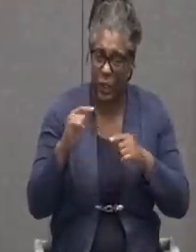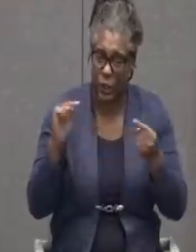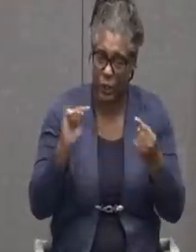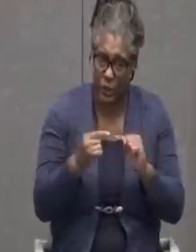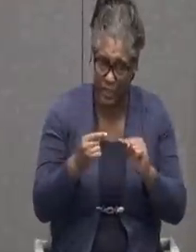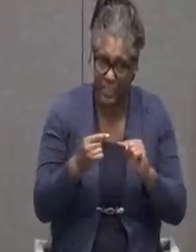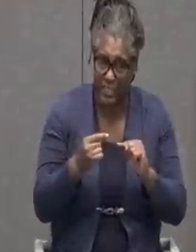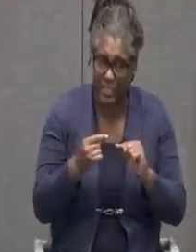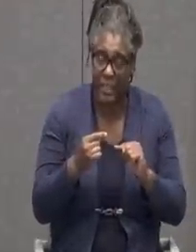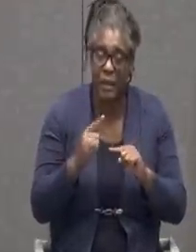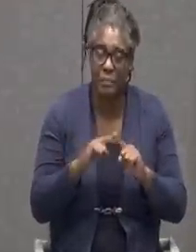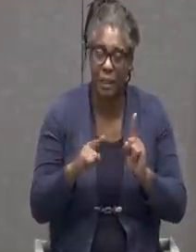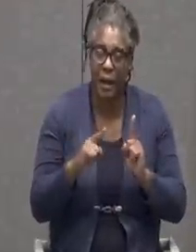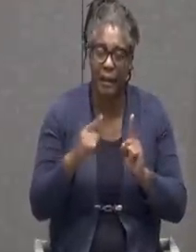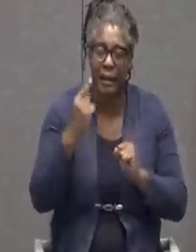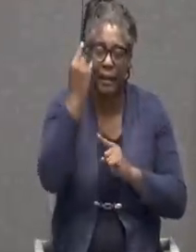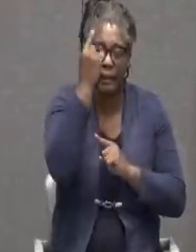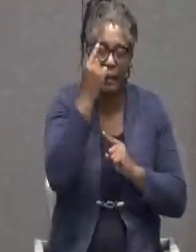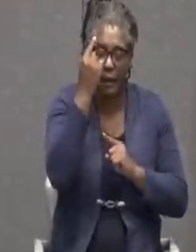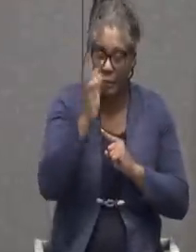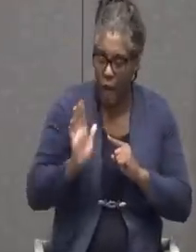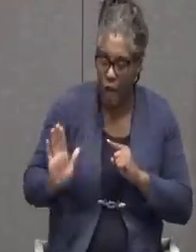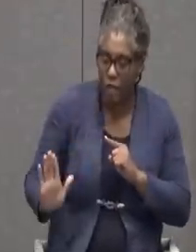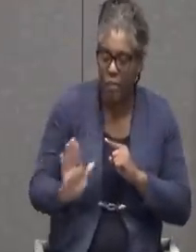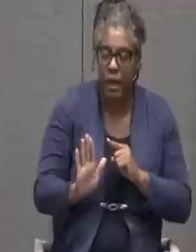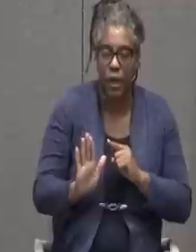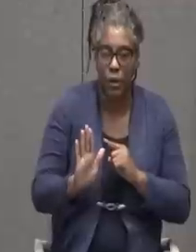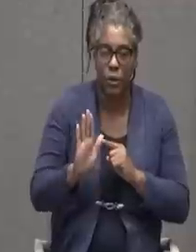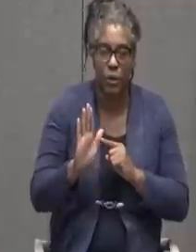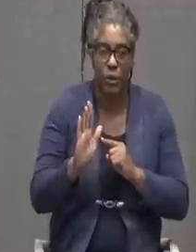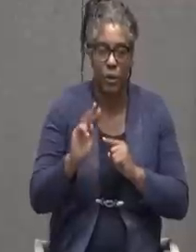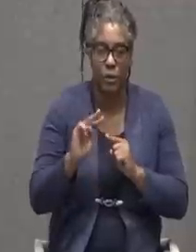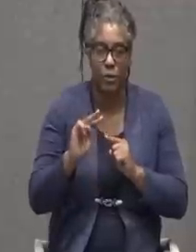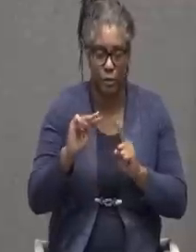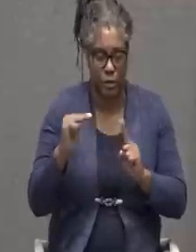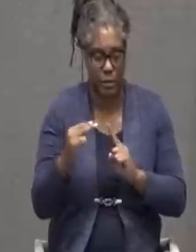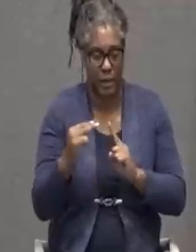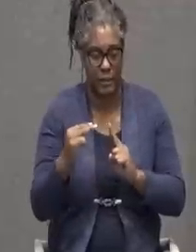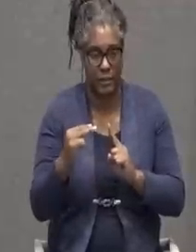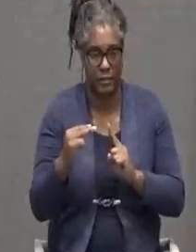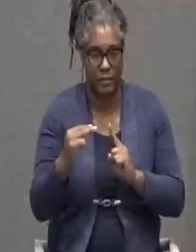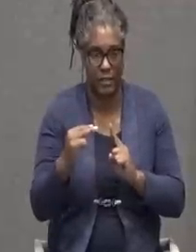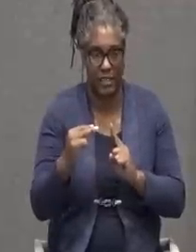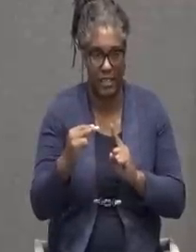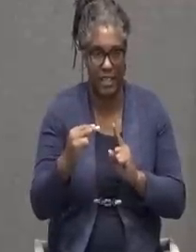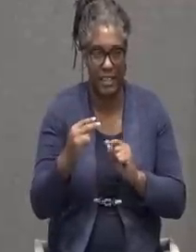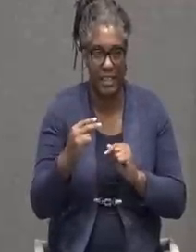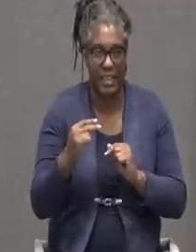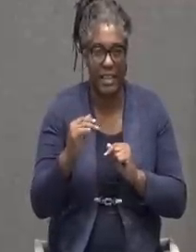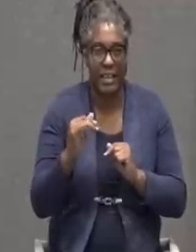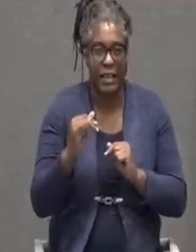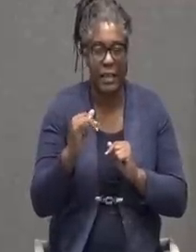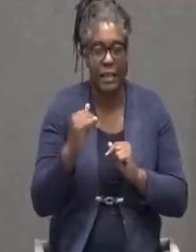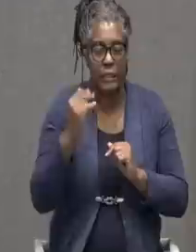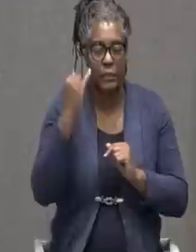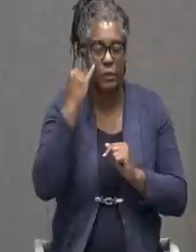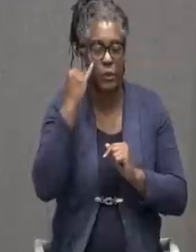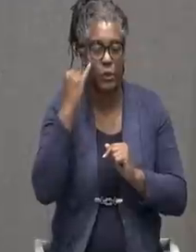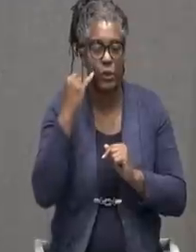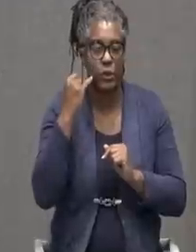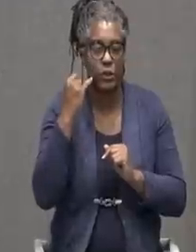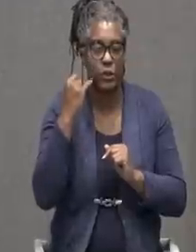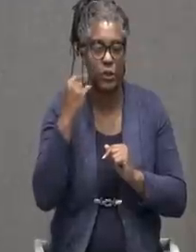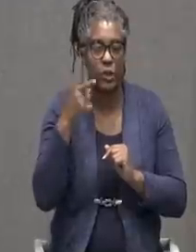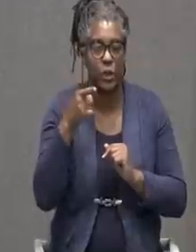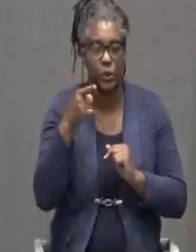perspective. Imagine yourself as a giant looking down at the playground at your school. What would it